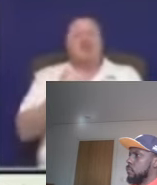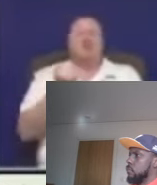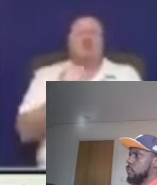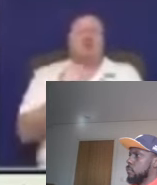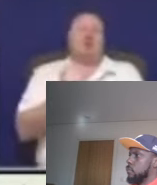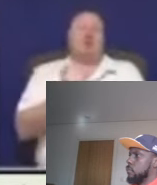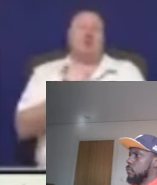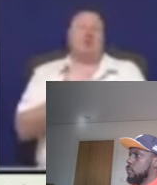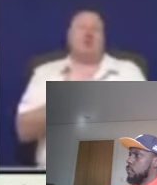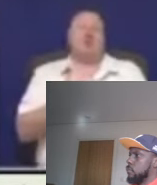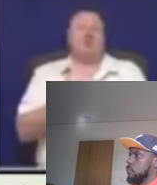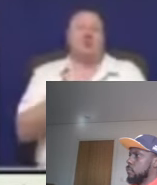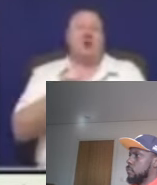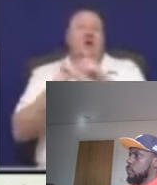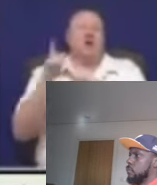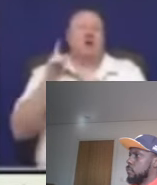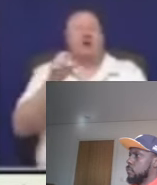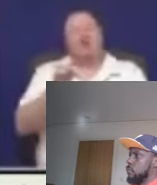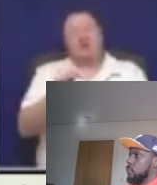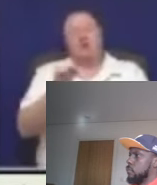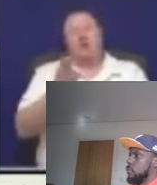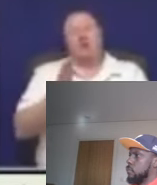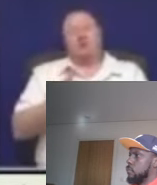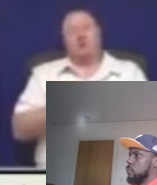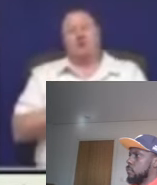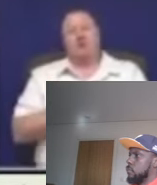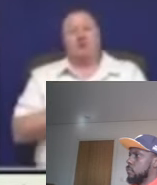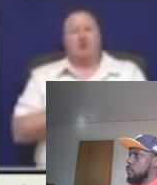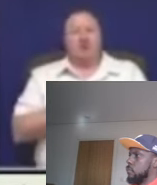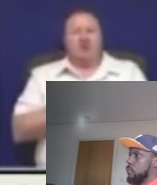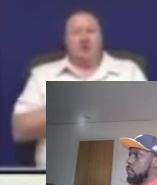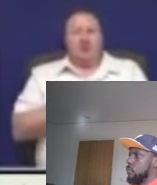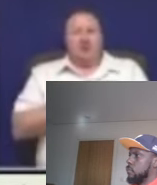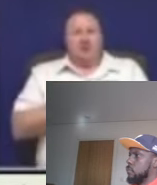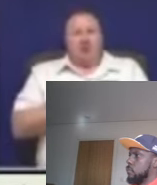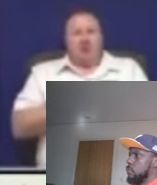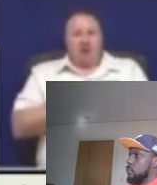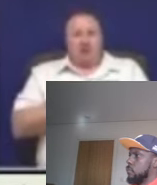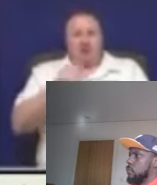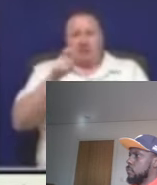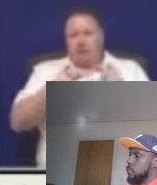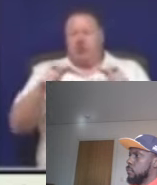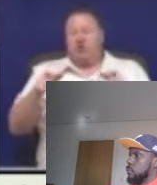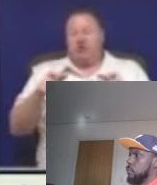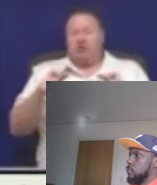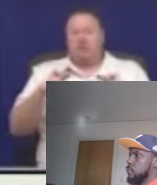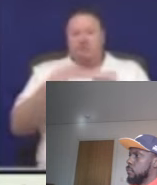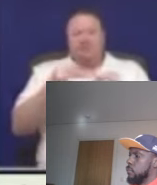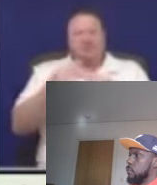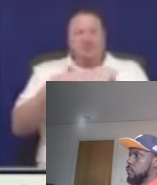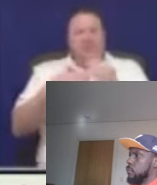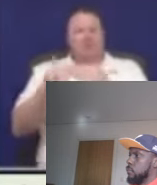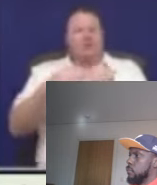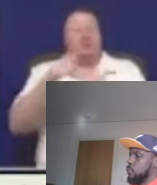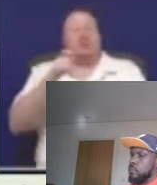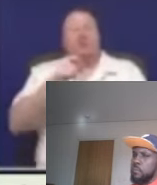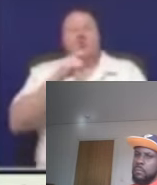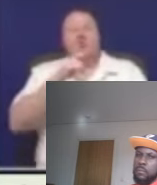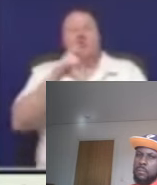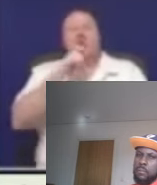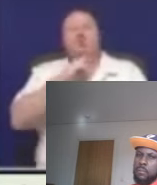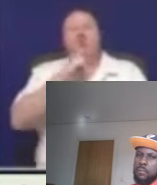legacy of an icon such as Sarah Bartman. Officials and contractors have used her name in vain to satisfy their own